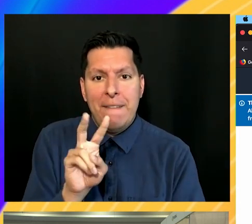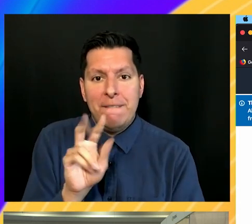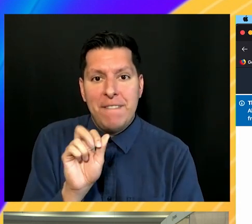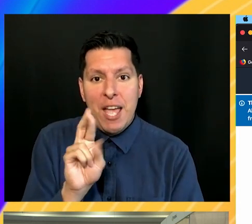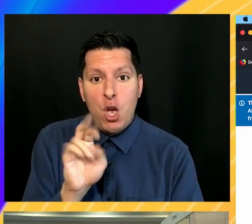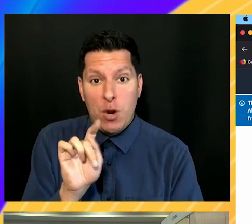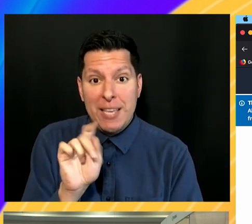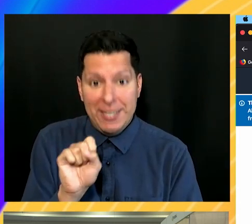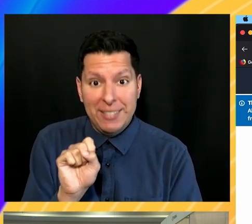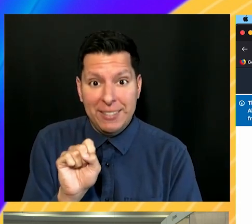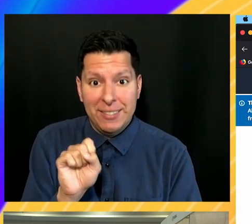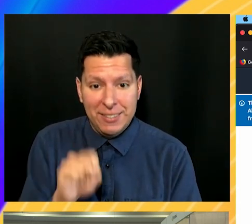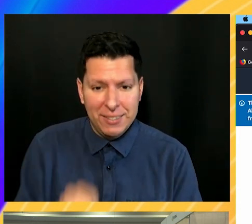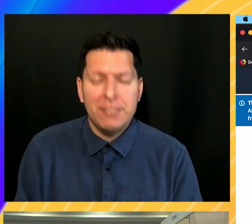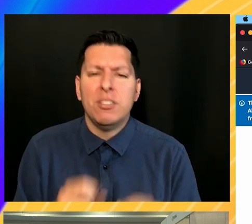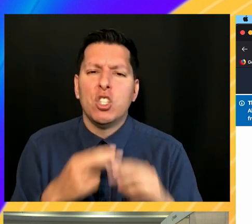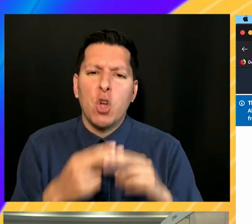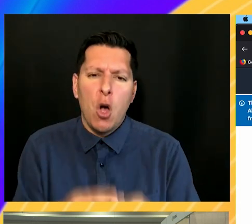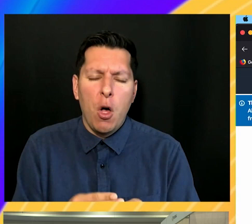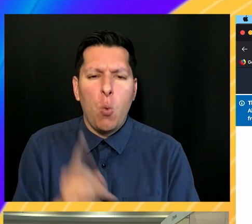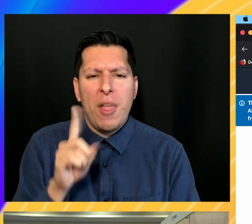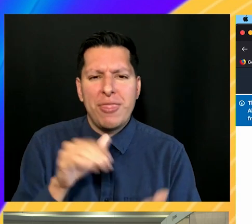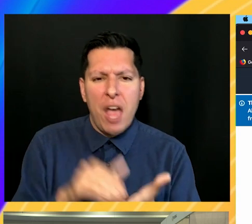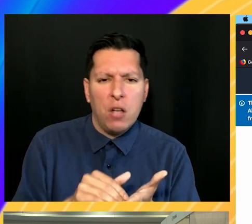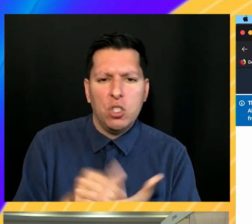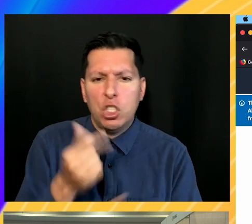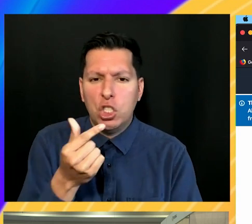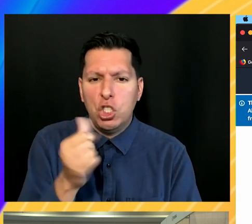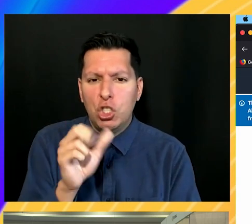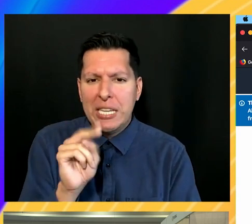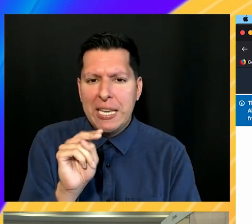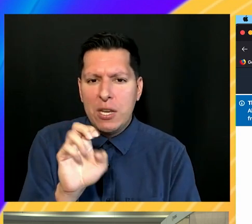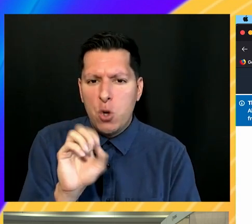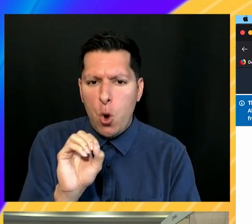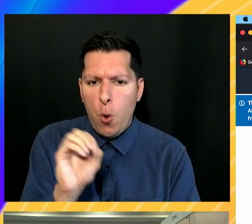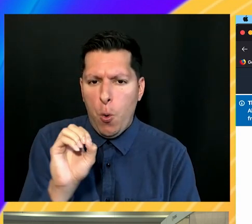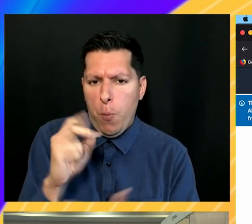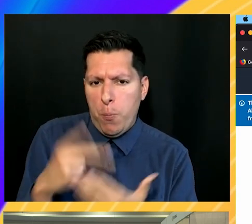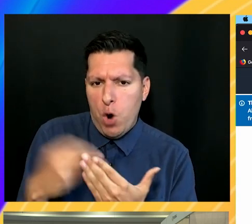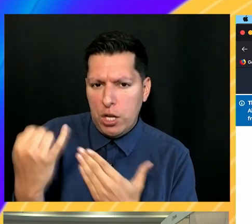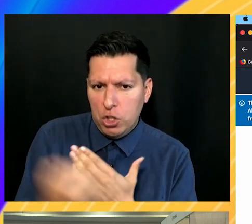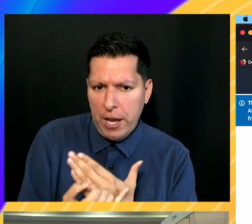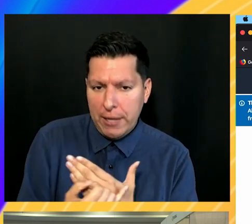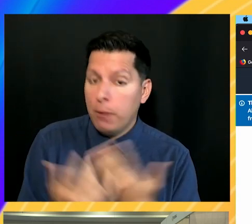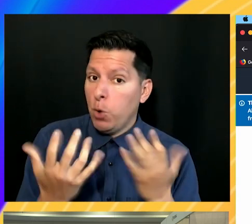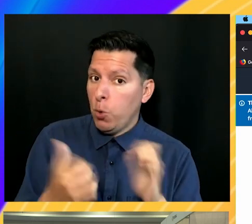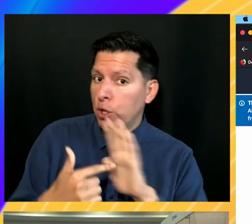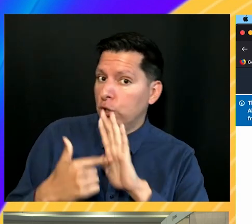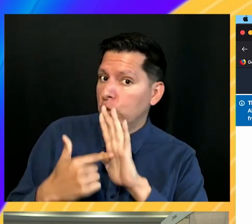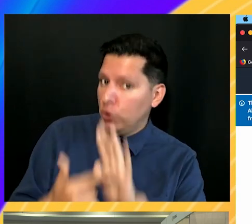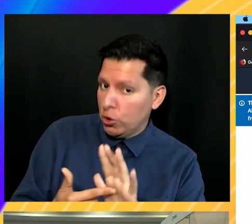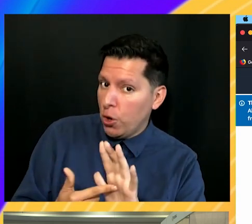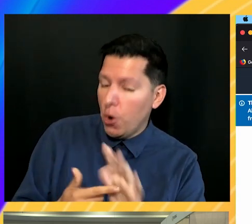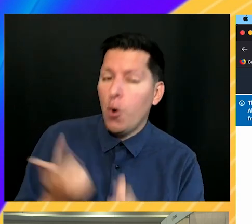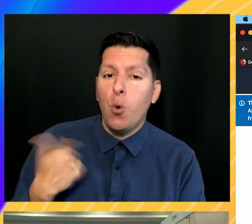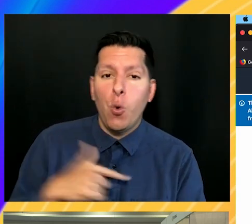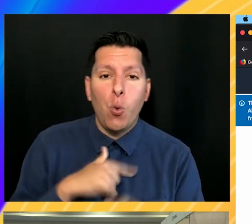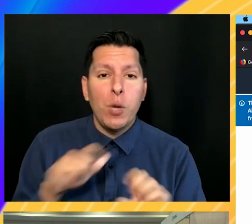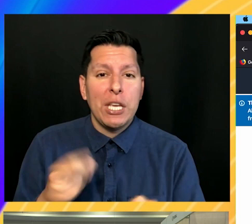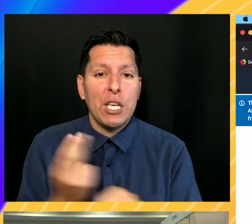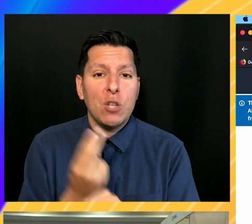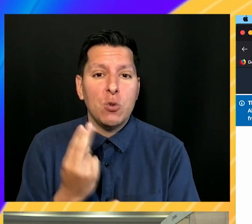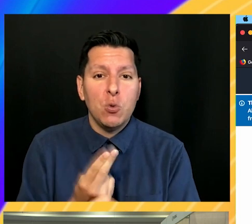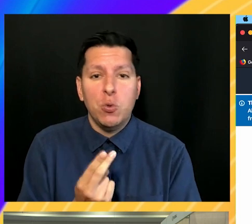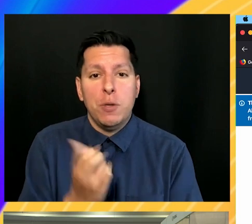the 1,000 Genomes Project, and we want to actually demonstrate that we can use mutations found in that